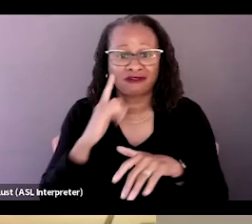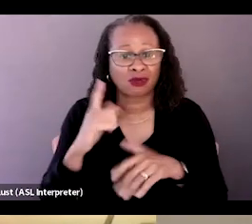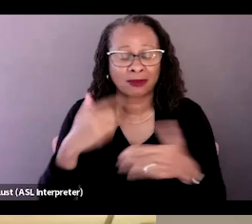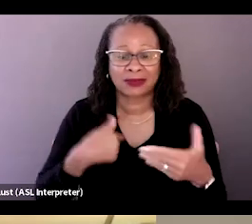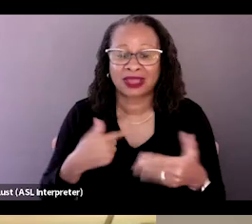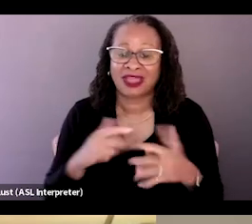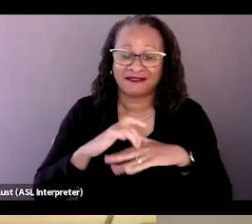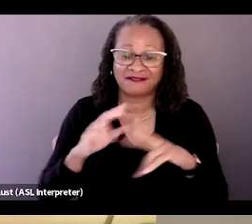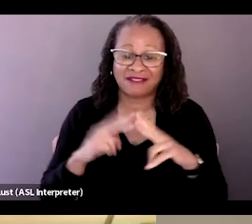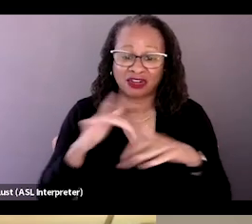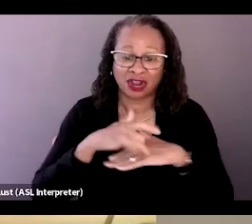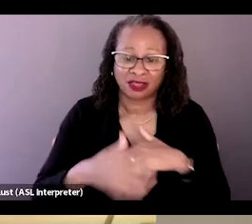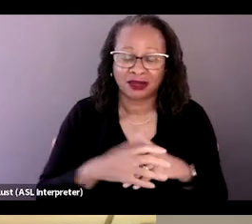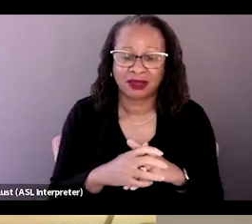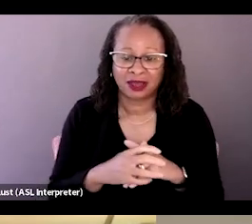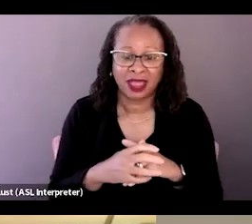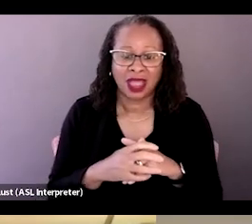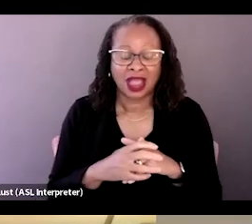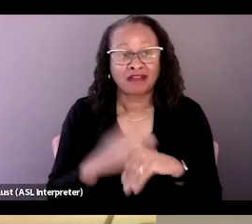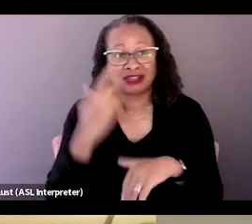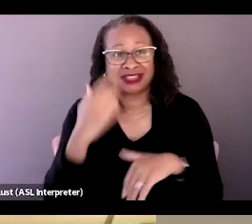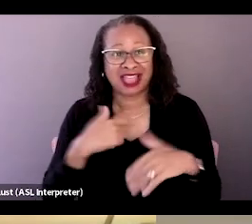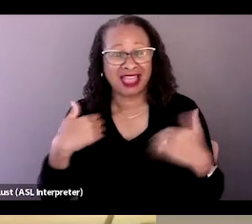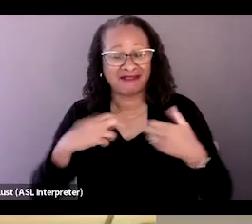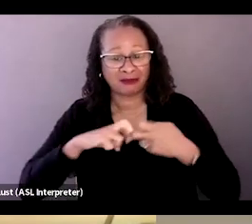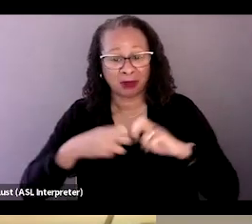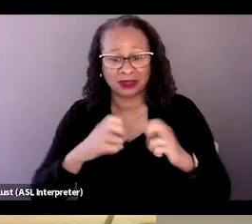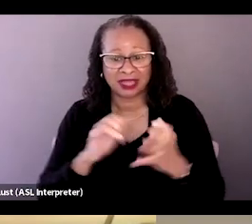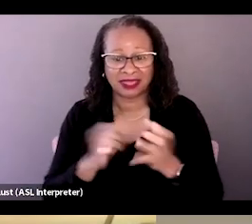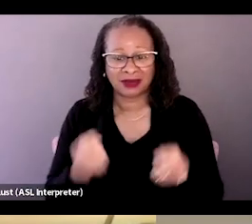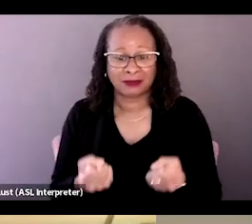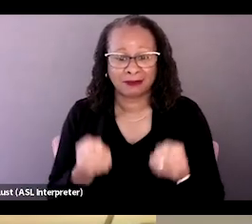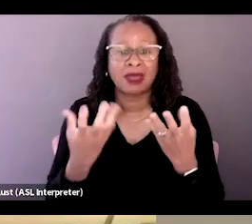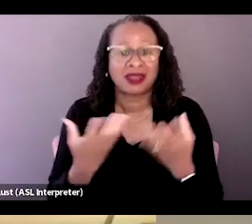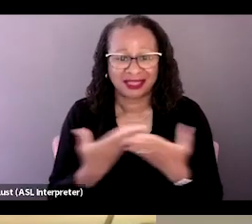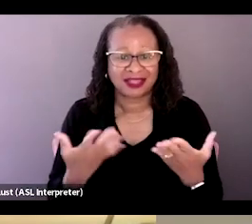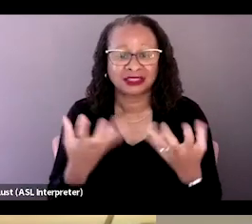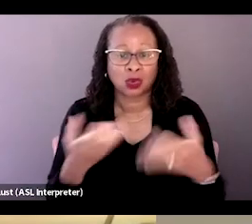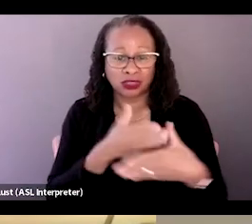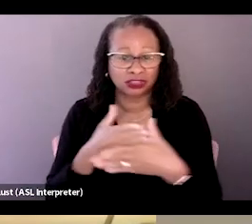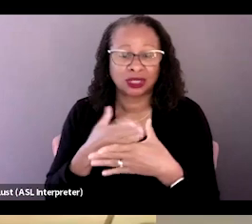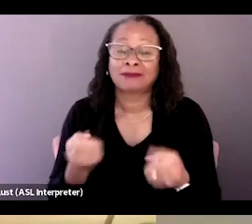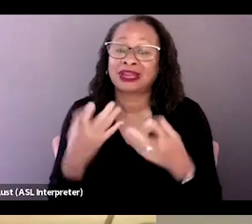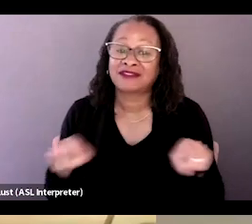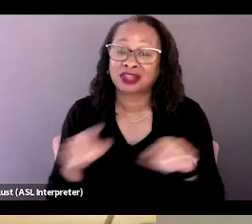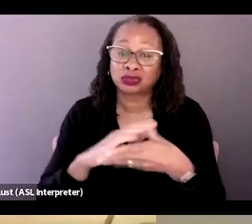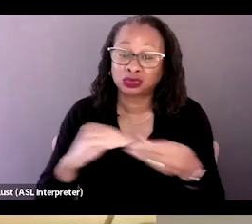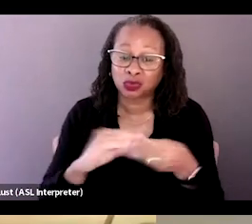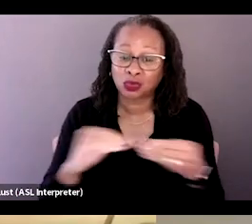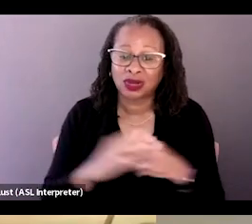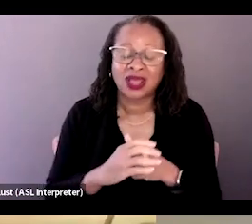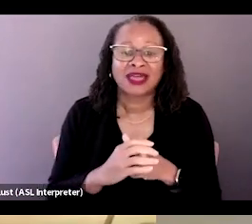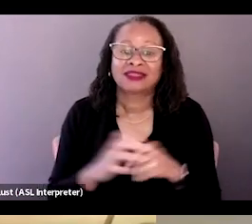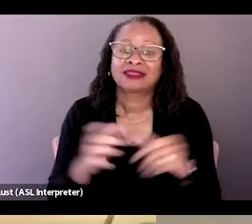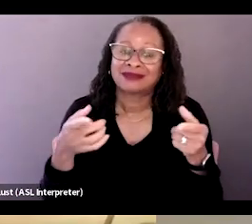understood that I had a problem, that a lot of the things I wanted to tell, a lot of their stories, their traumas were in the past.